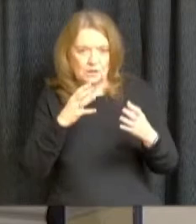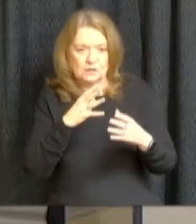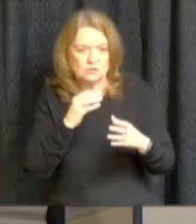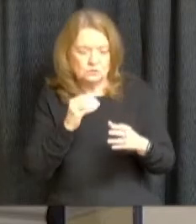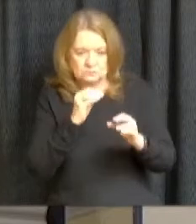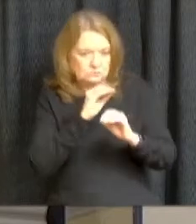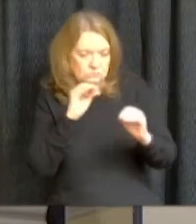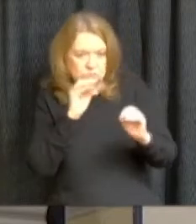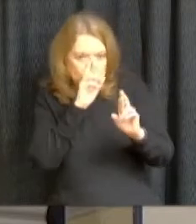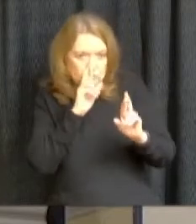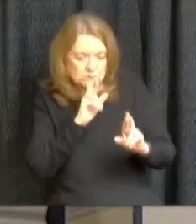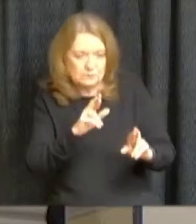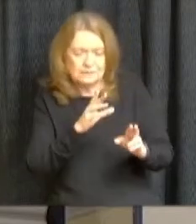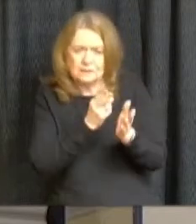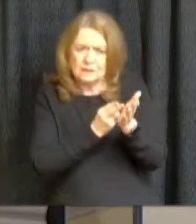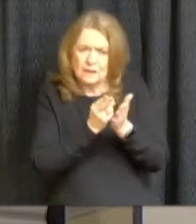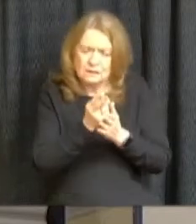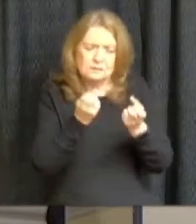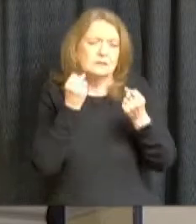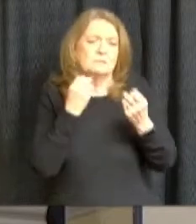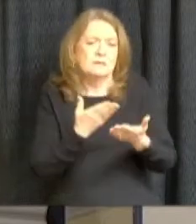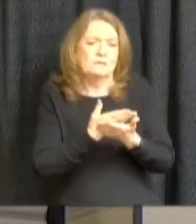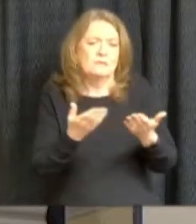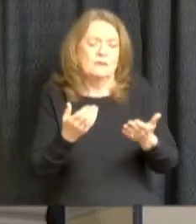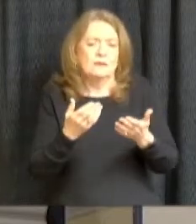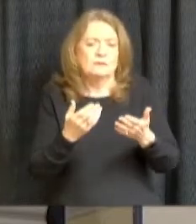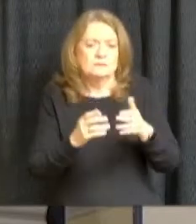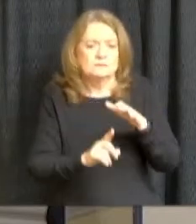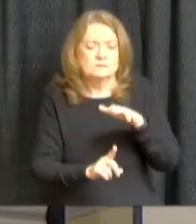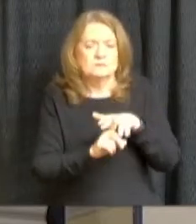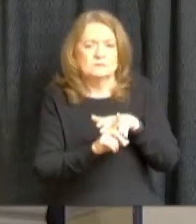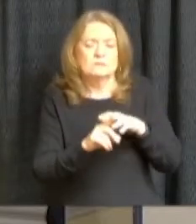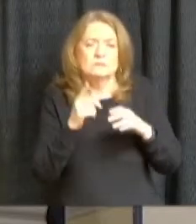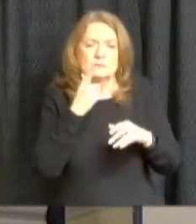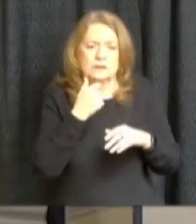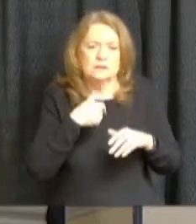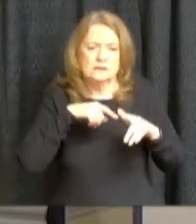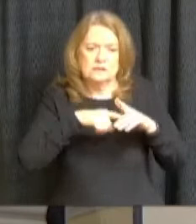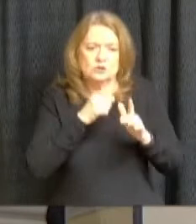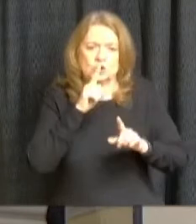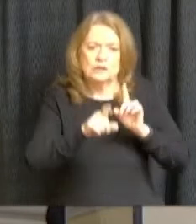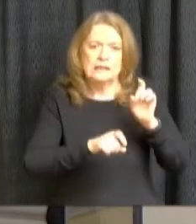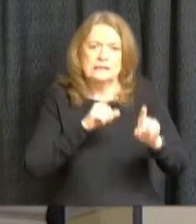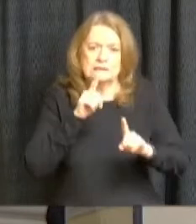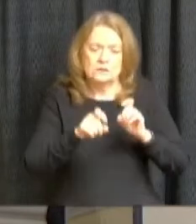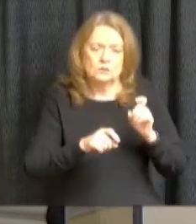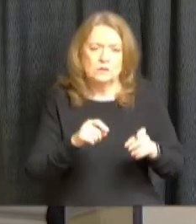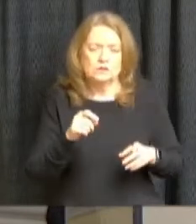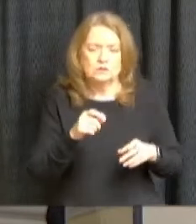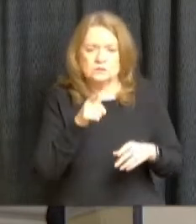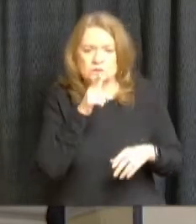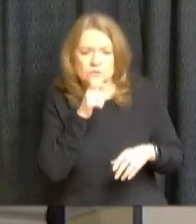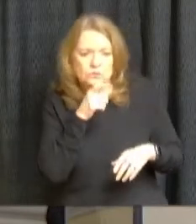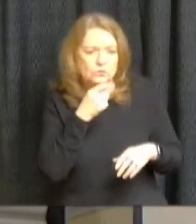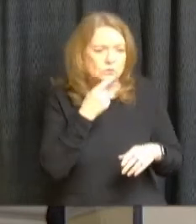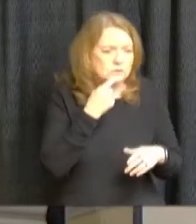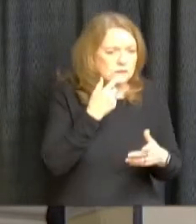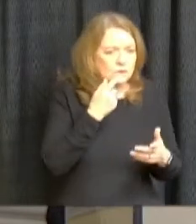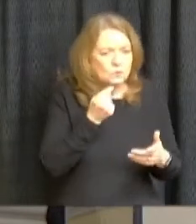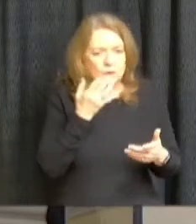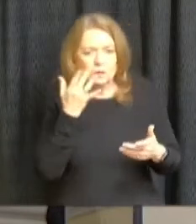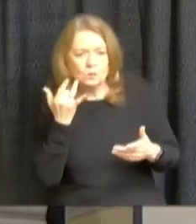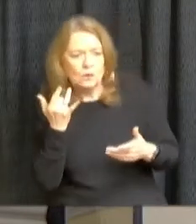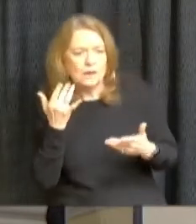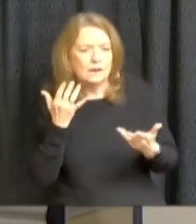of respect. And honestly, many of the things that have come forward are because I started asking questions of who said why was